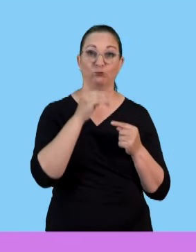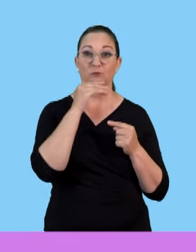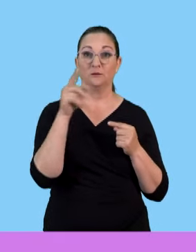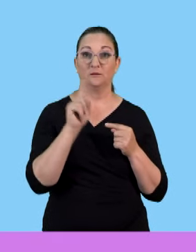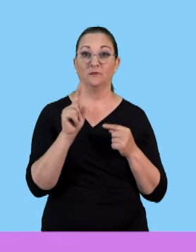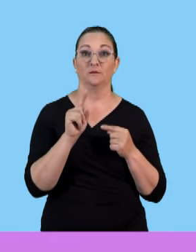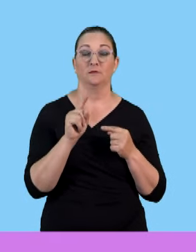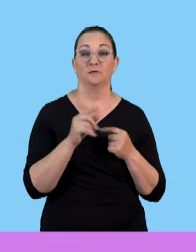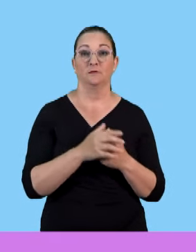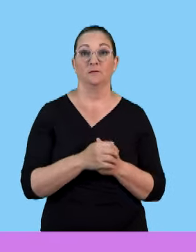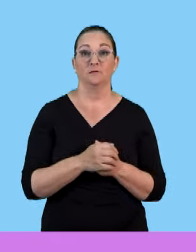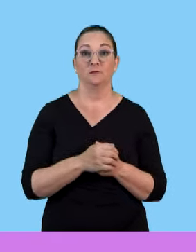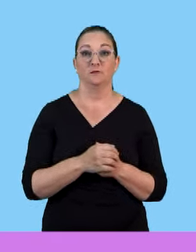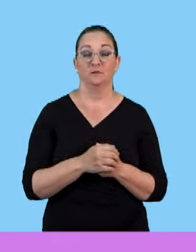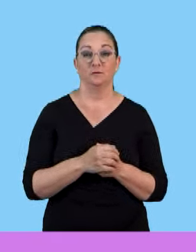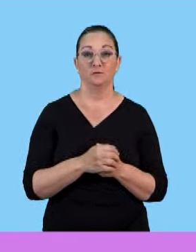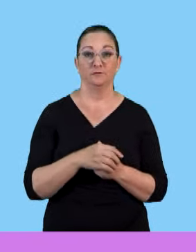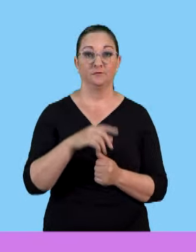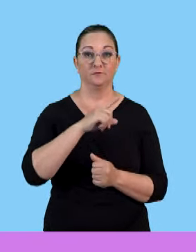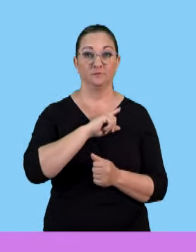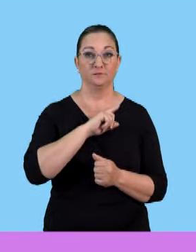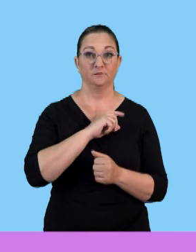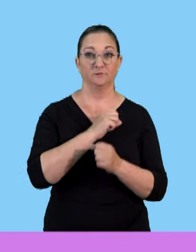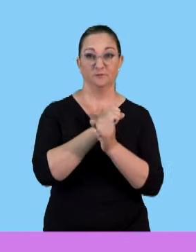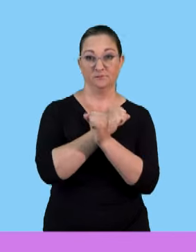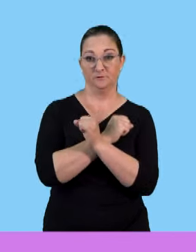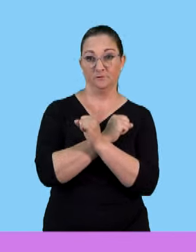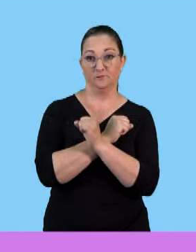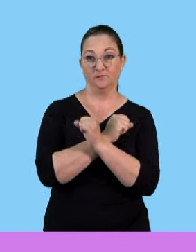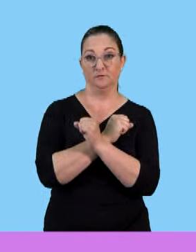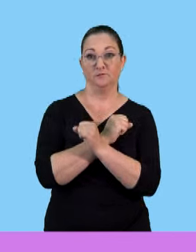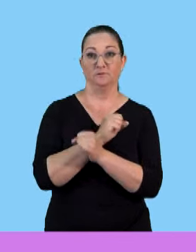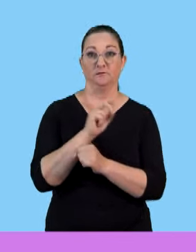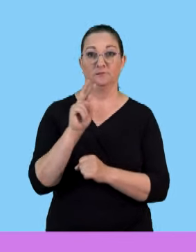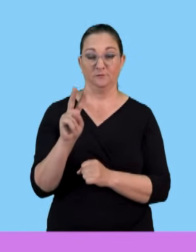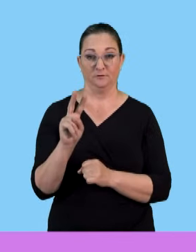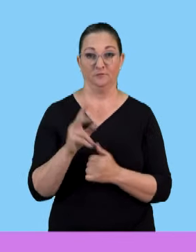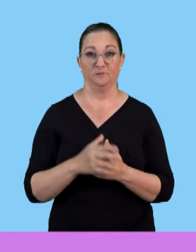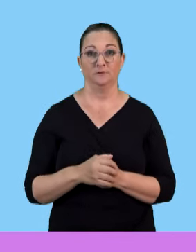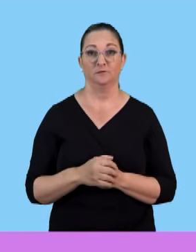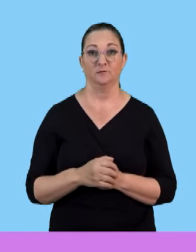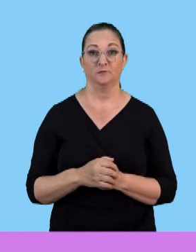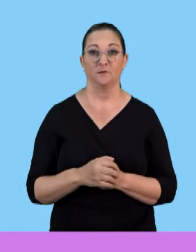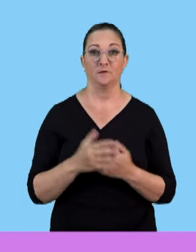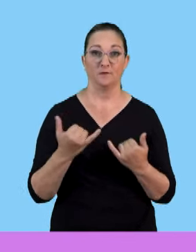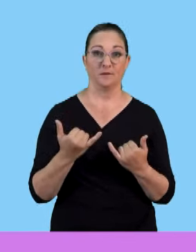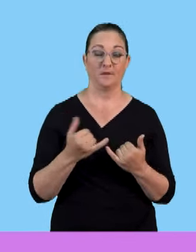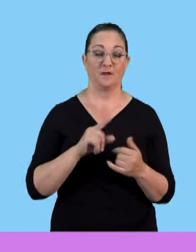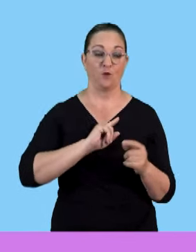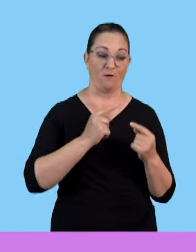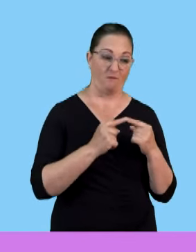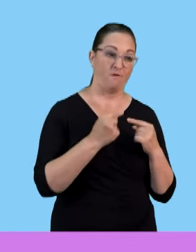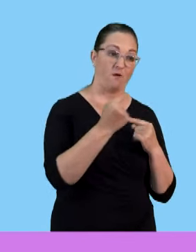trip. Return trip meaning to and from. So that is why we are going to say 45 multiplied by